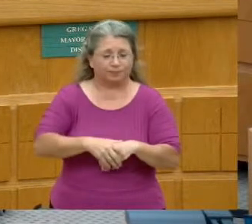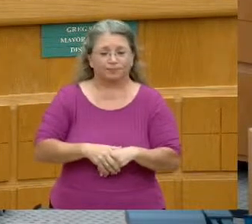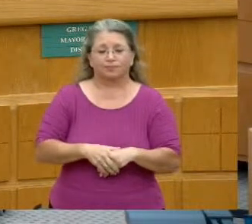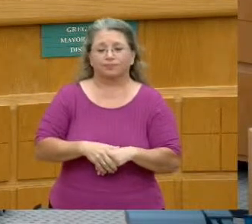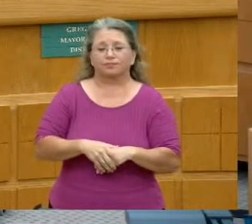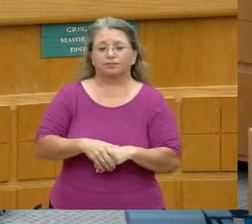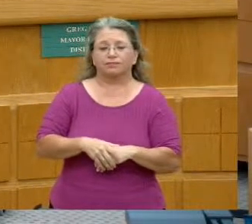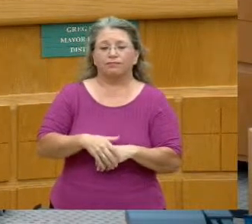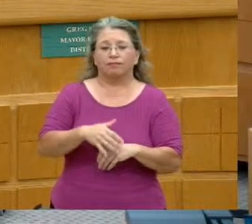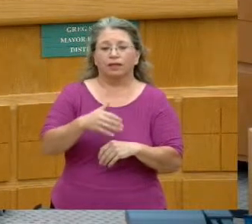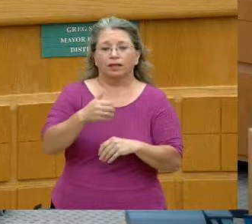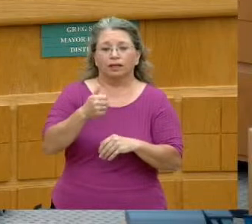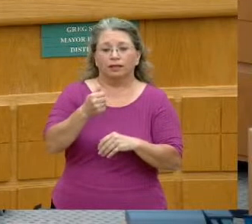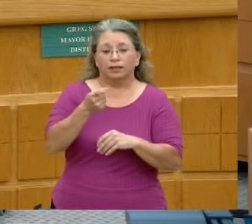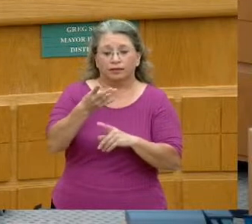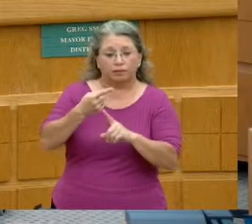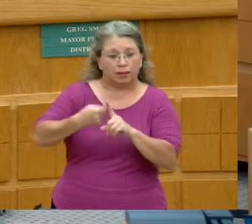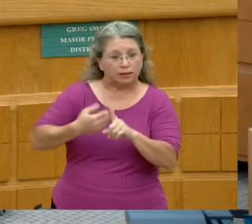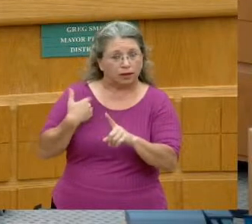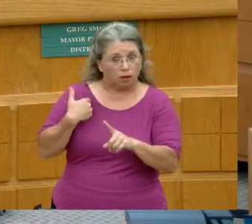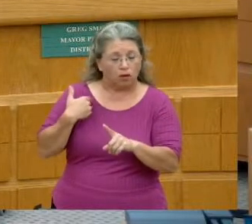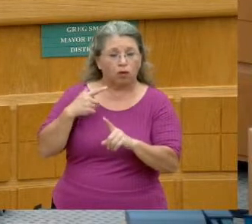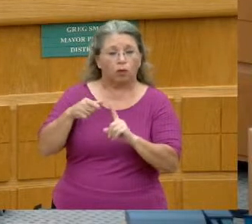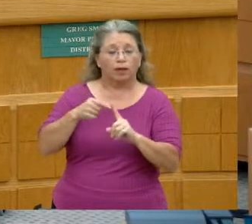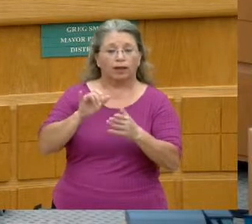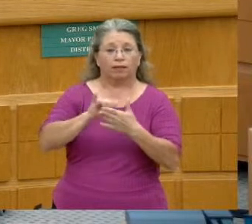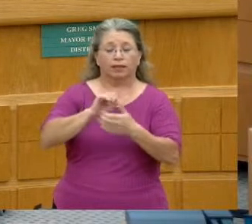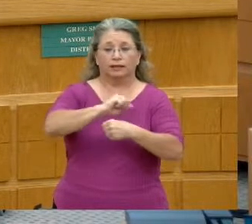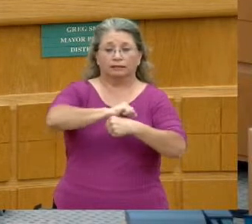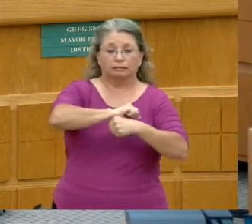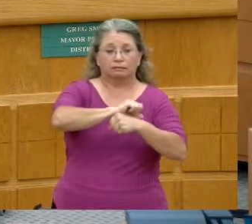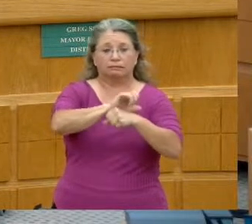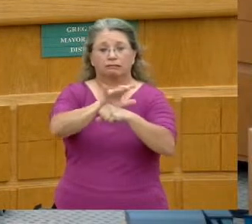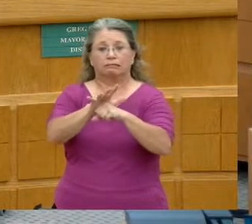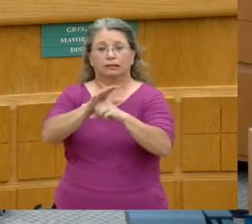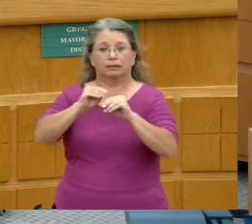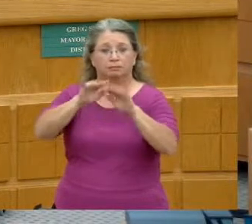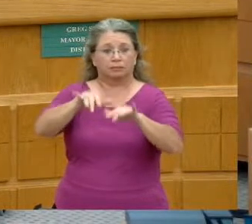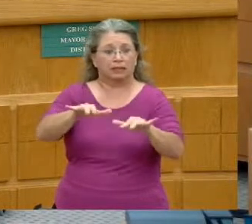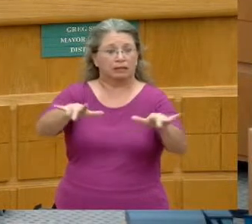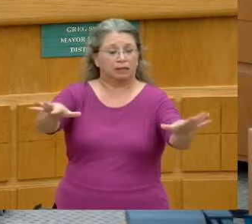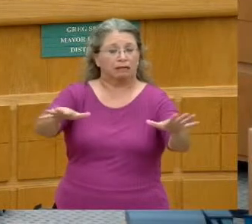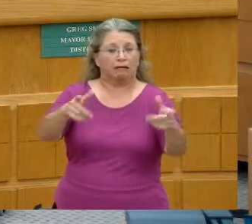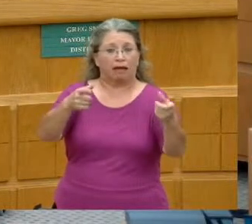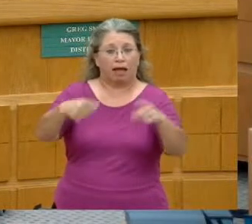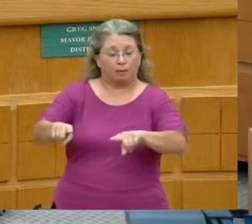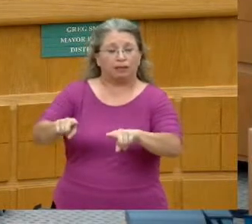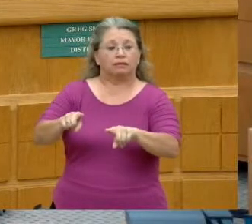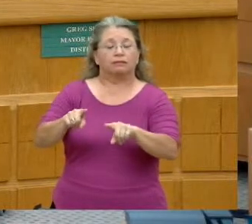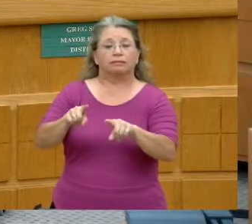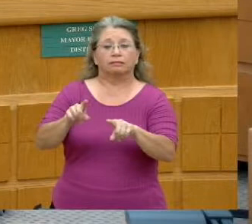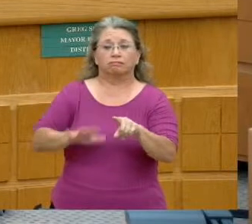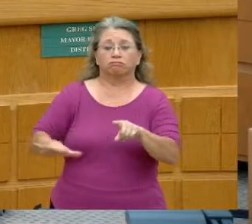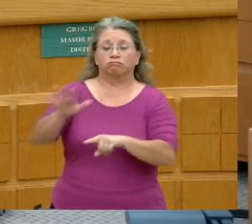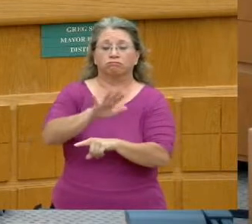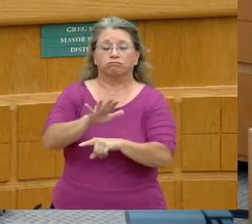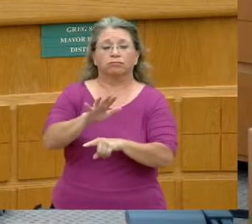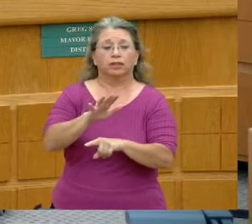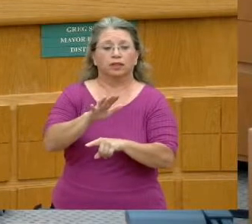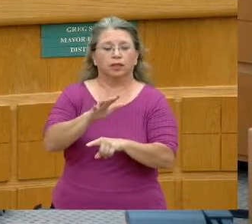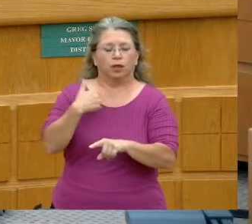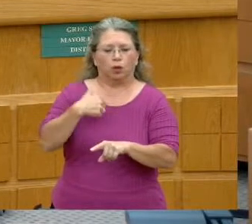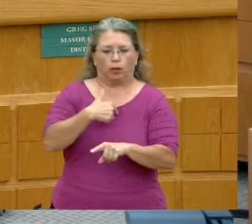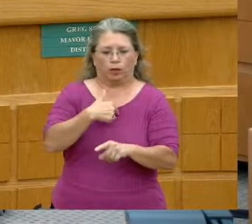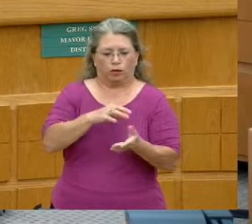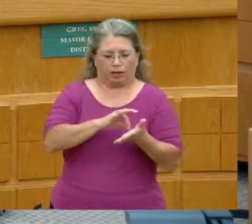the COVID pandemic began across the globe and here locally, one thing we were doing locally is counting the number of cases